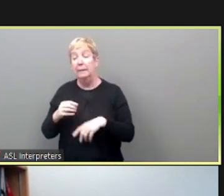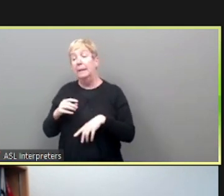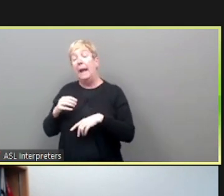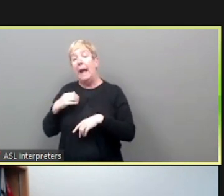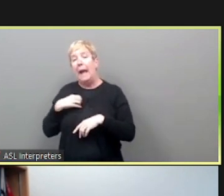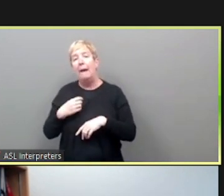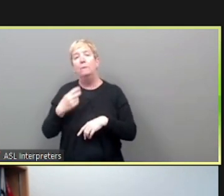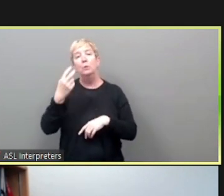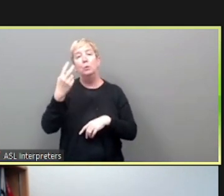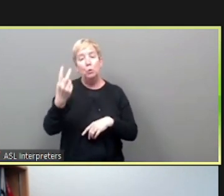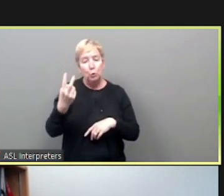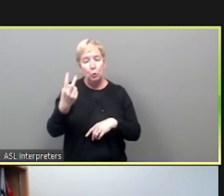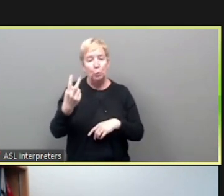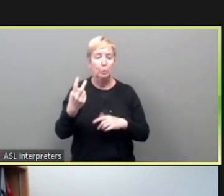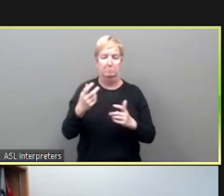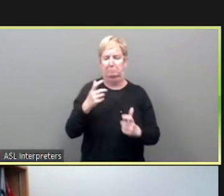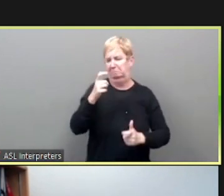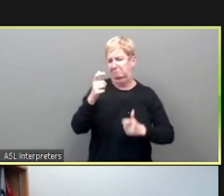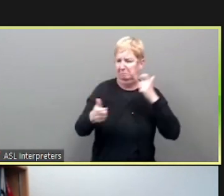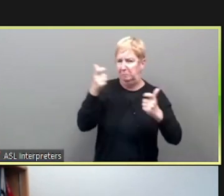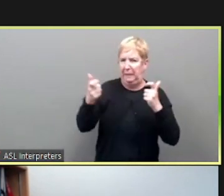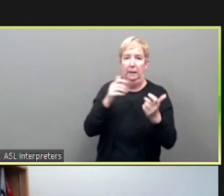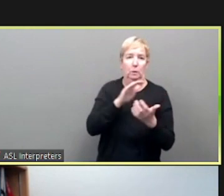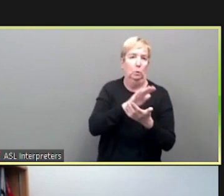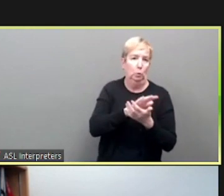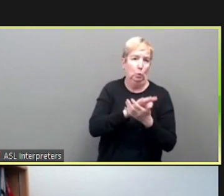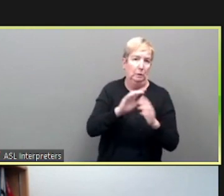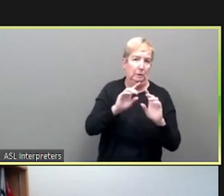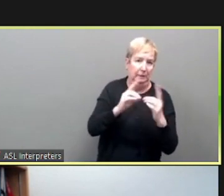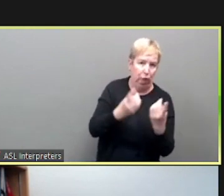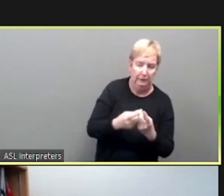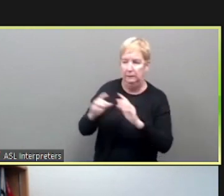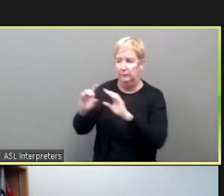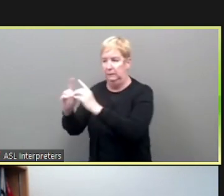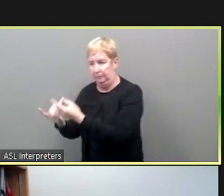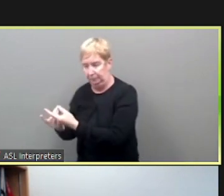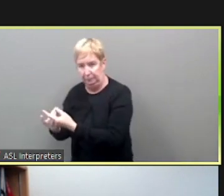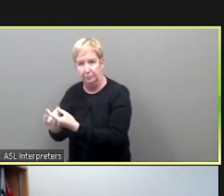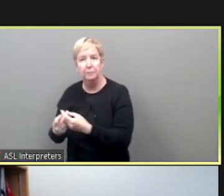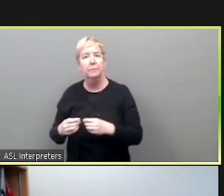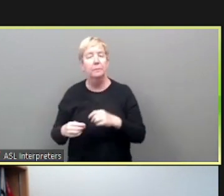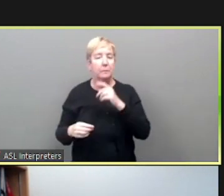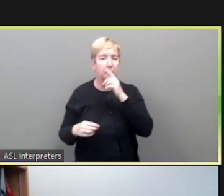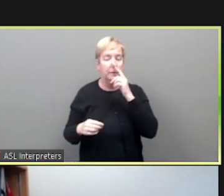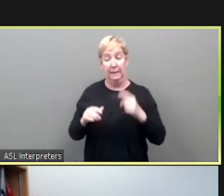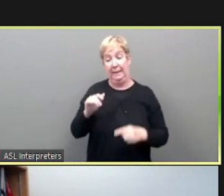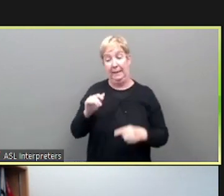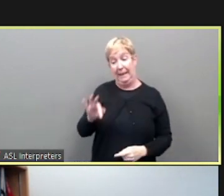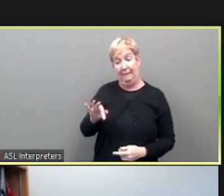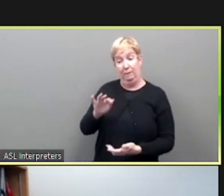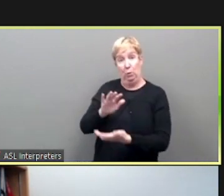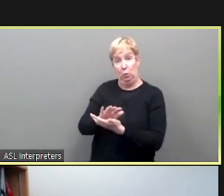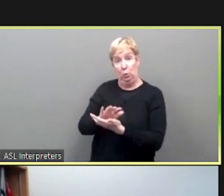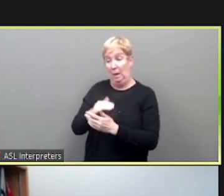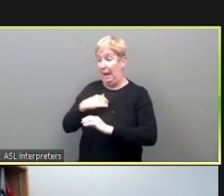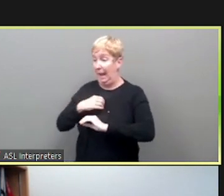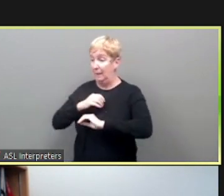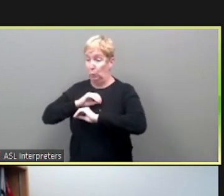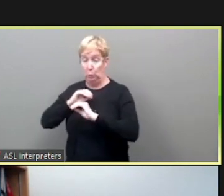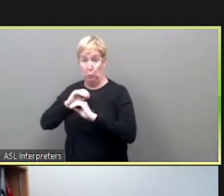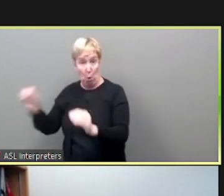of the state's most populous counties were over 3.5 times more likely to